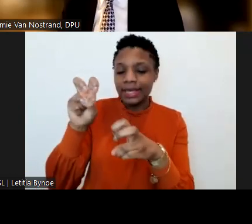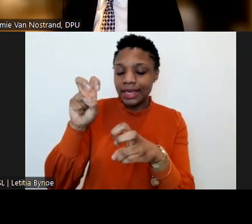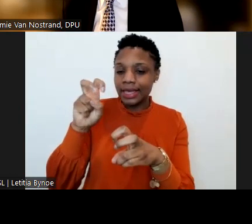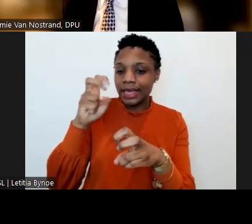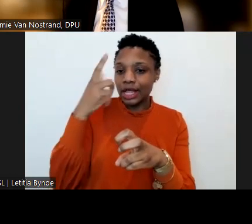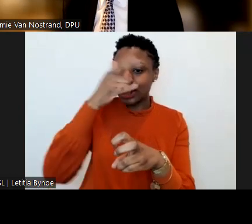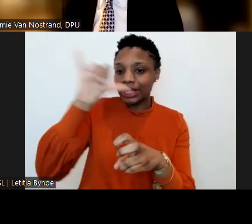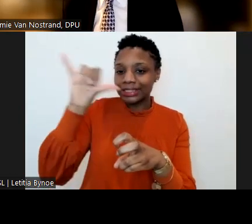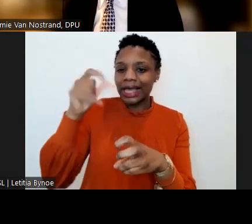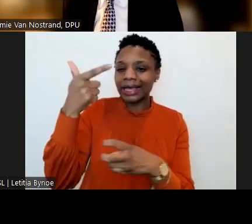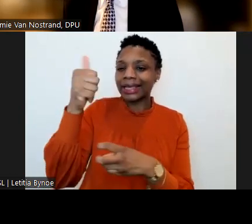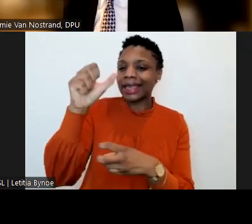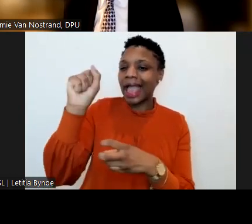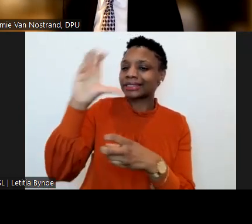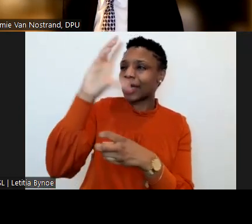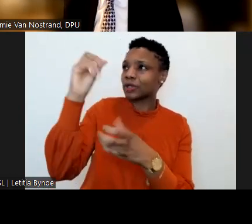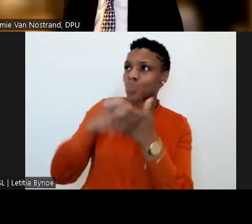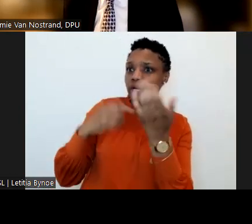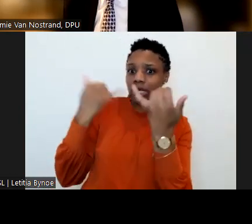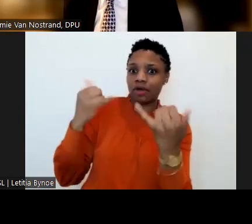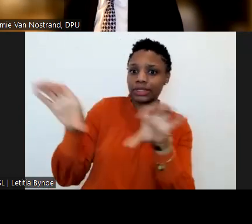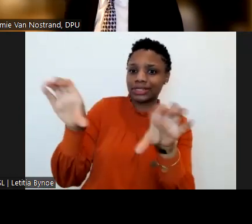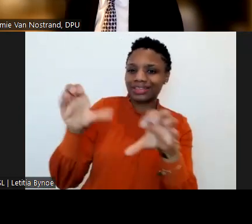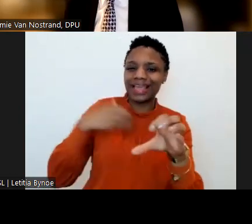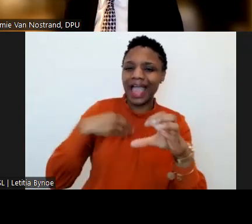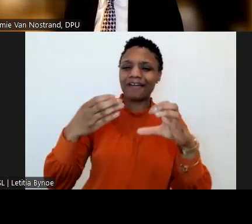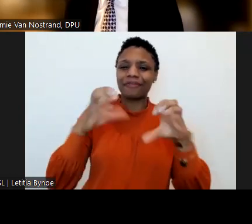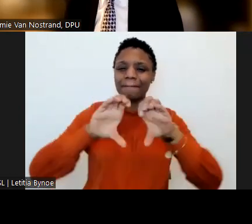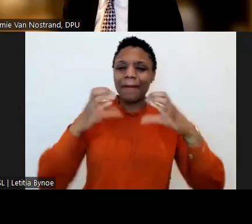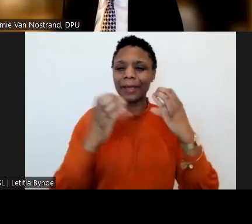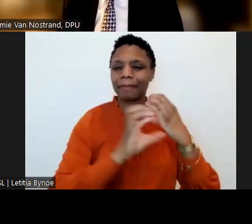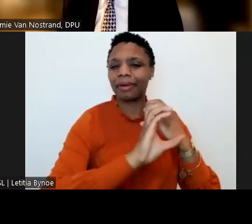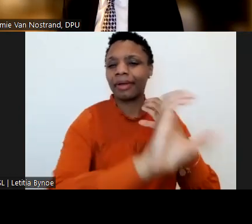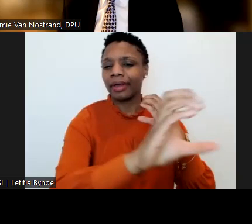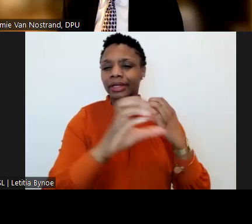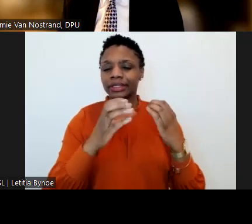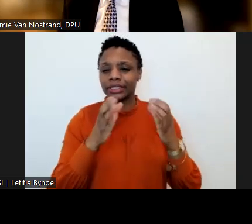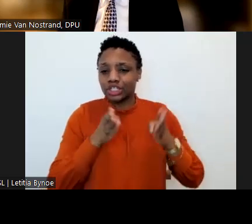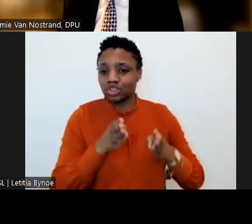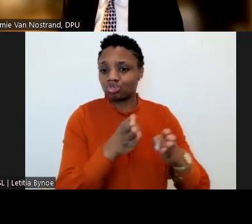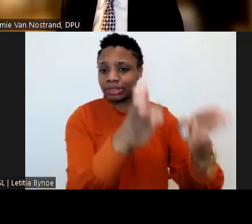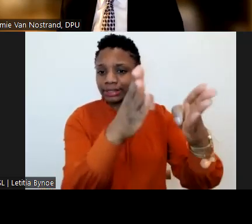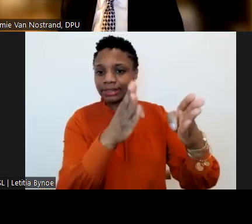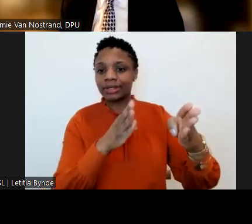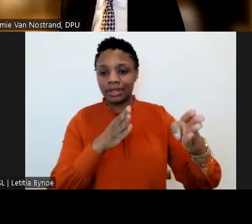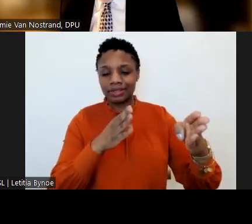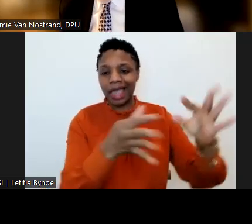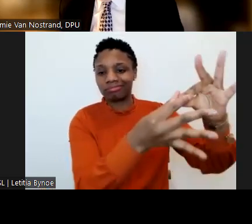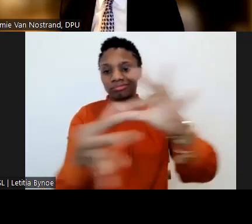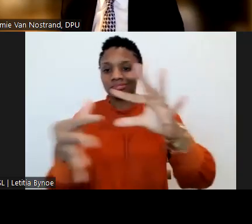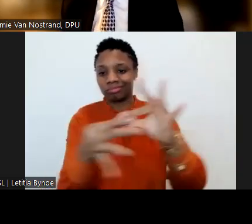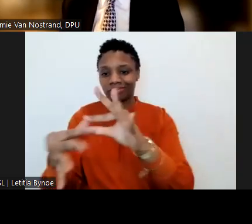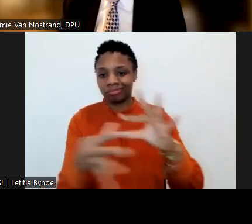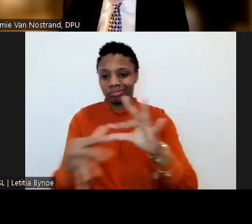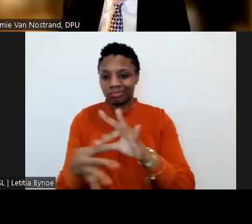what a gas company currently does, right? We run pipe down the middle of the street with laterals out to houses. So we think it's a technology